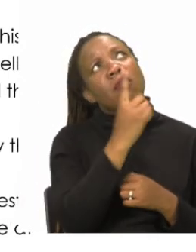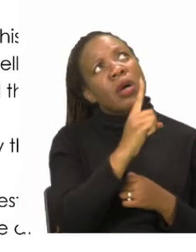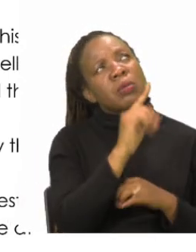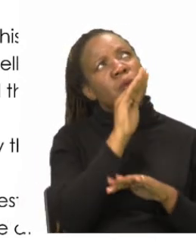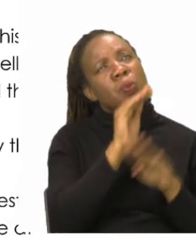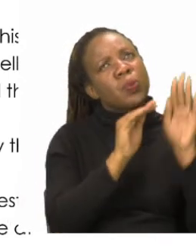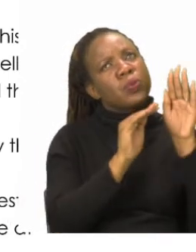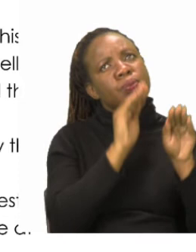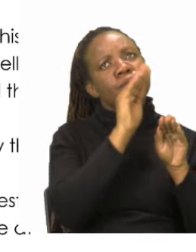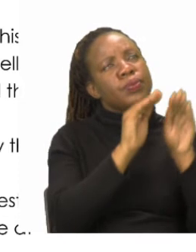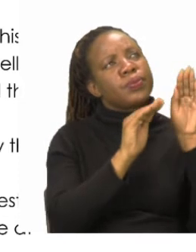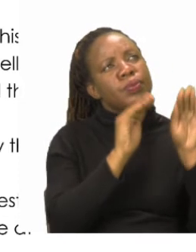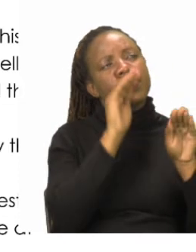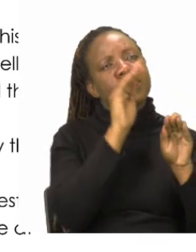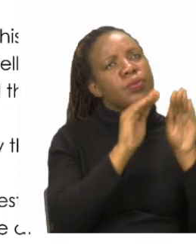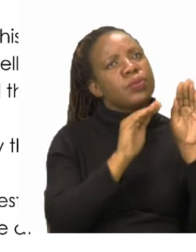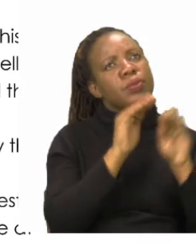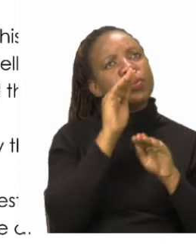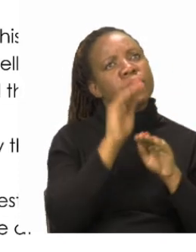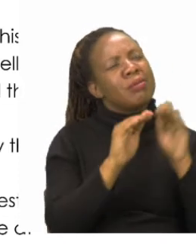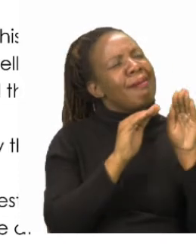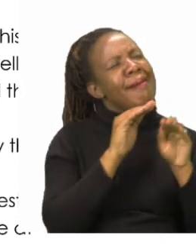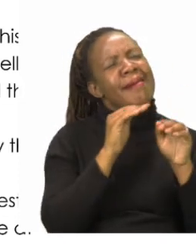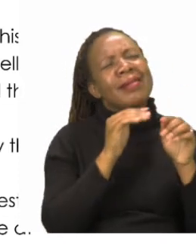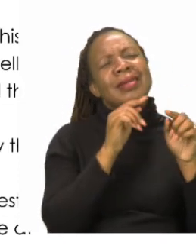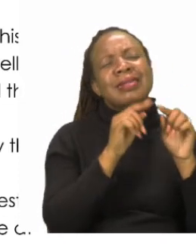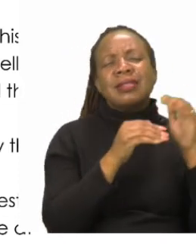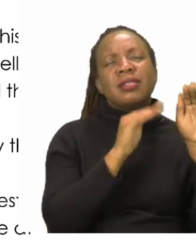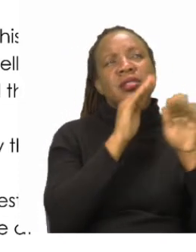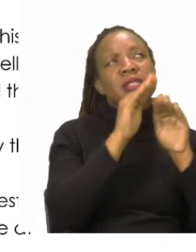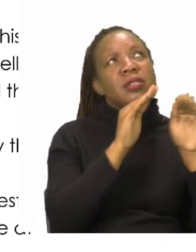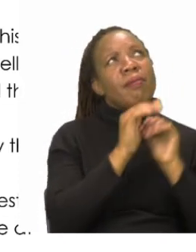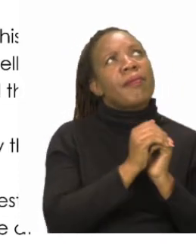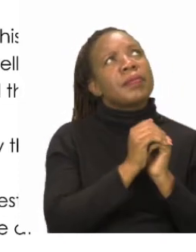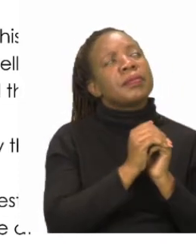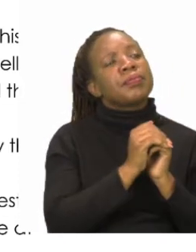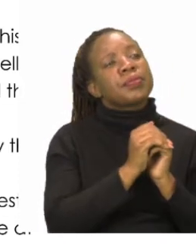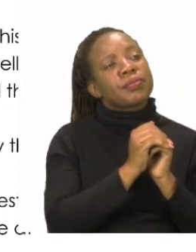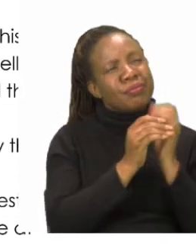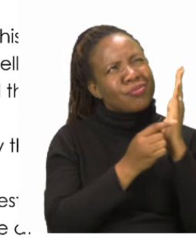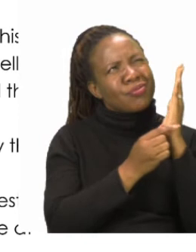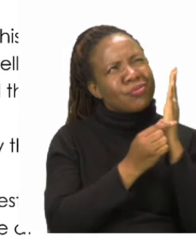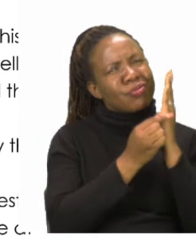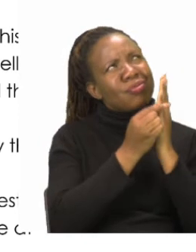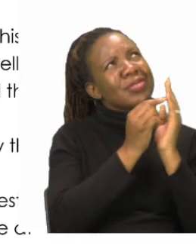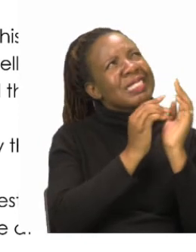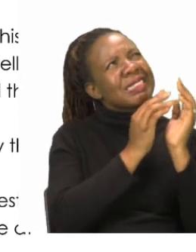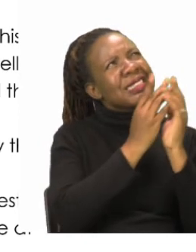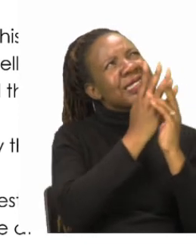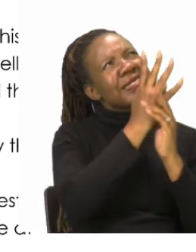it. After a long while, the beanstalk stopped, and Jack reached